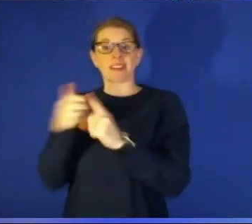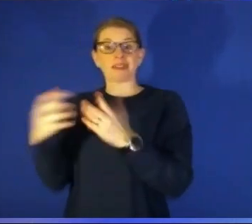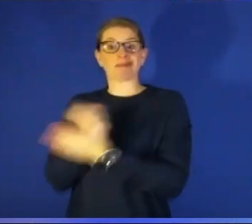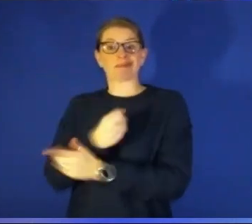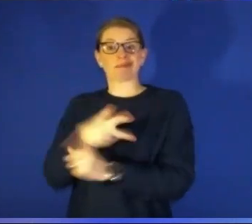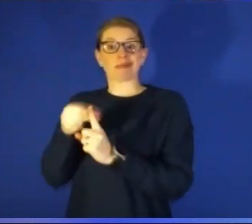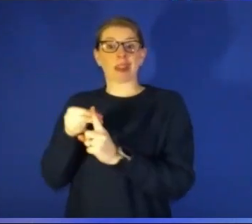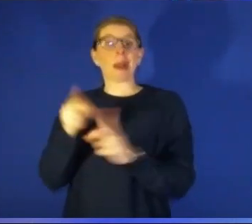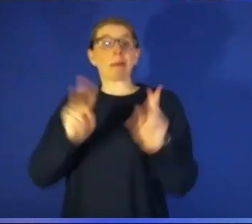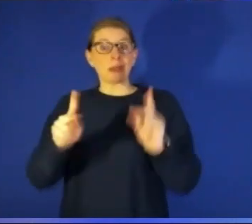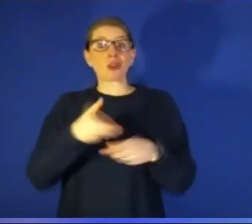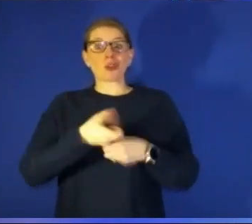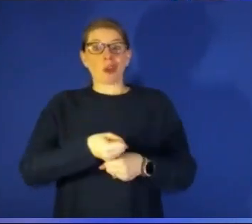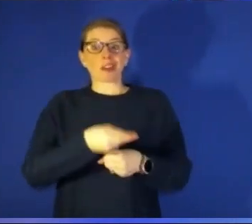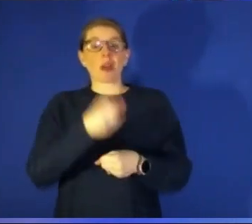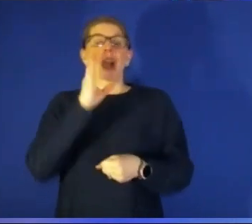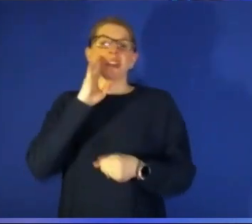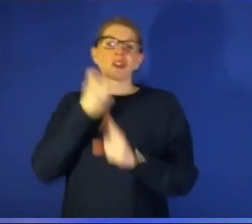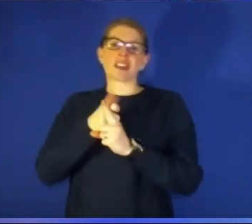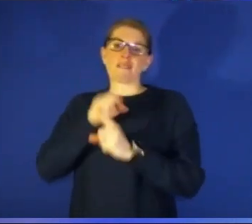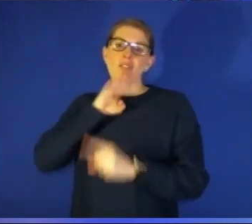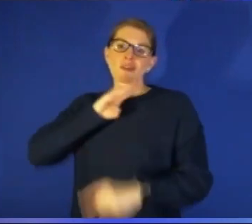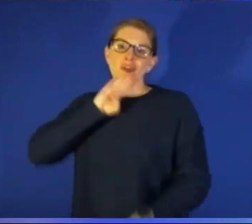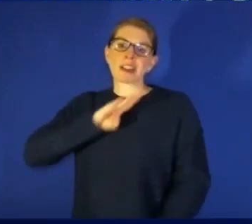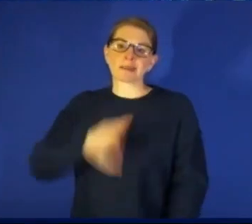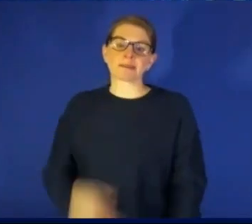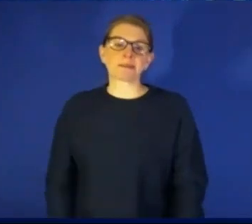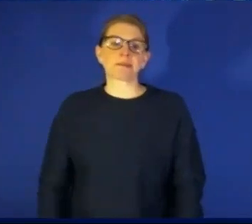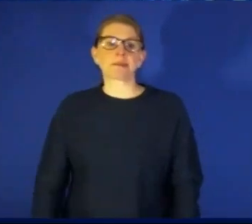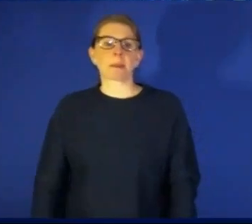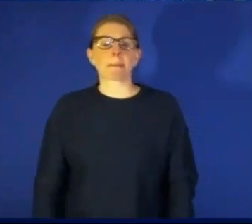trust you, but I know you're frustrated. Yeah,